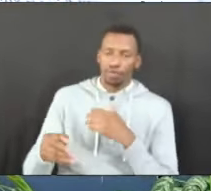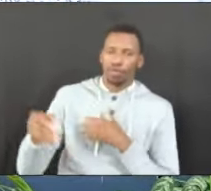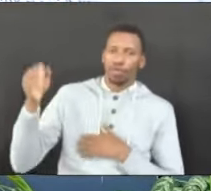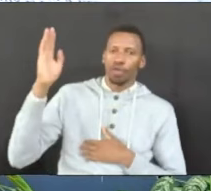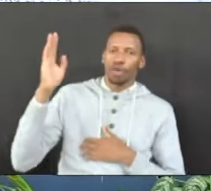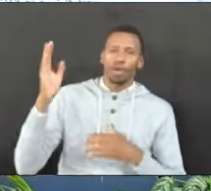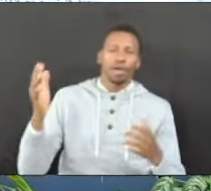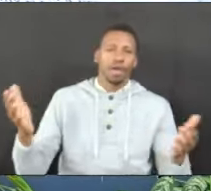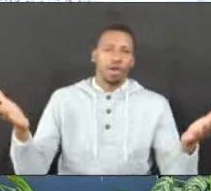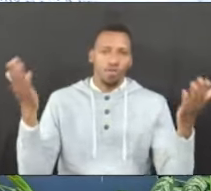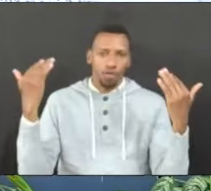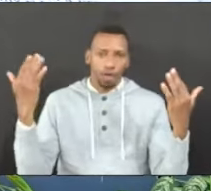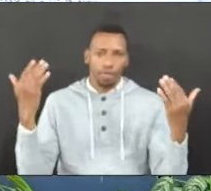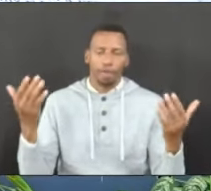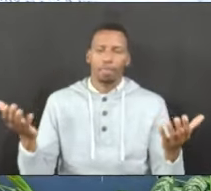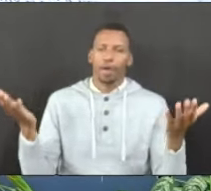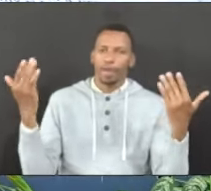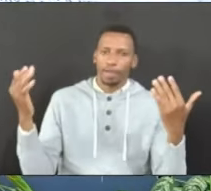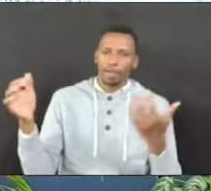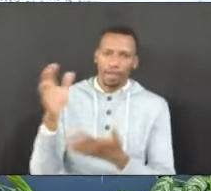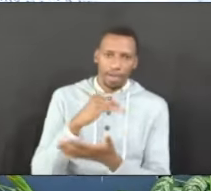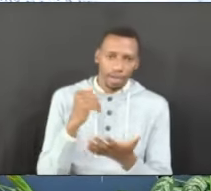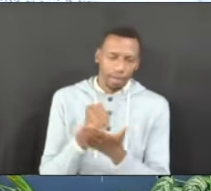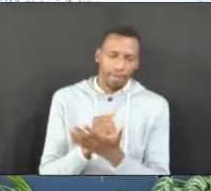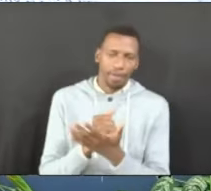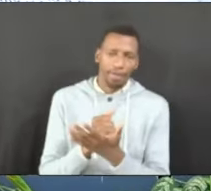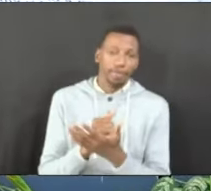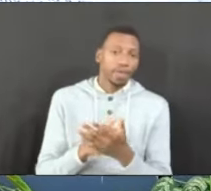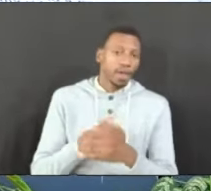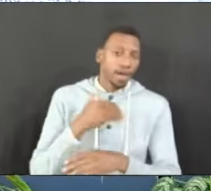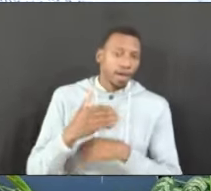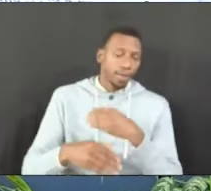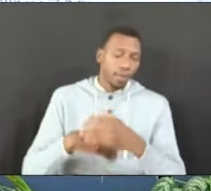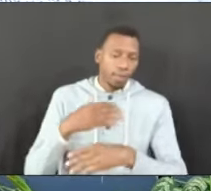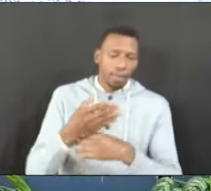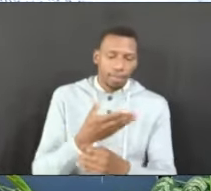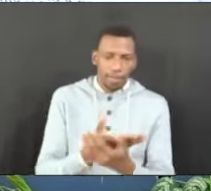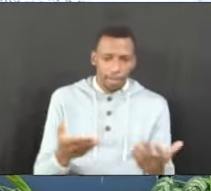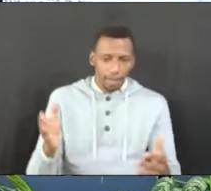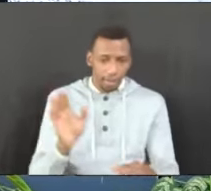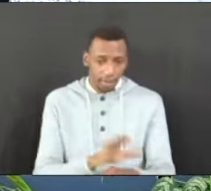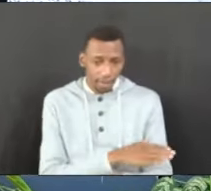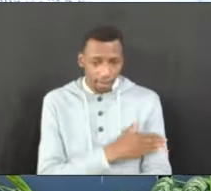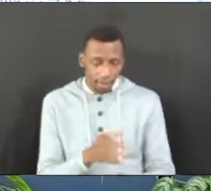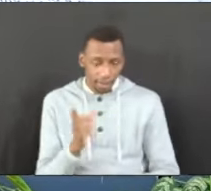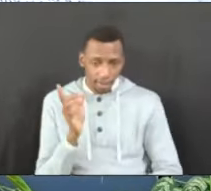amen. And after these creatures sang,